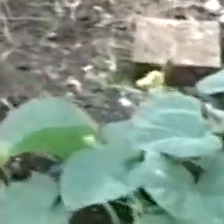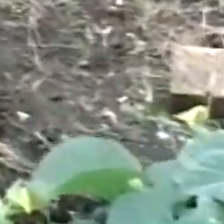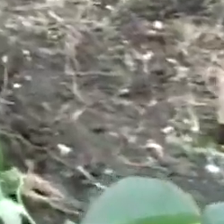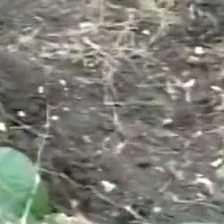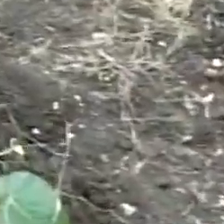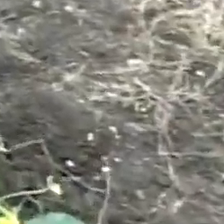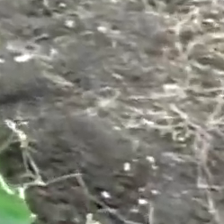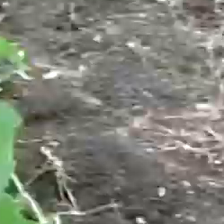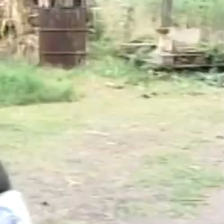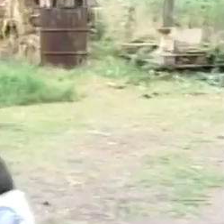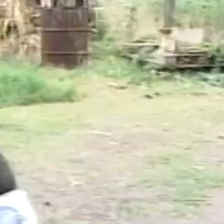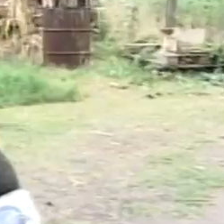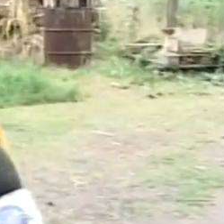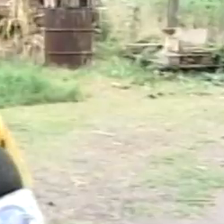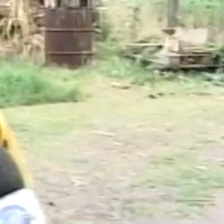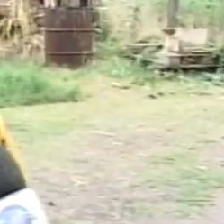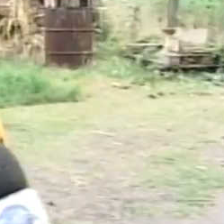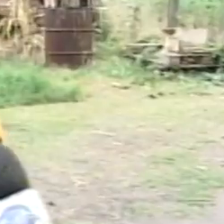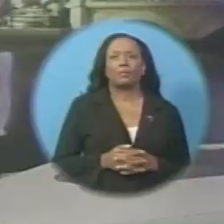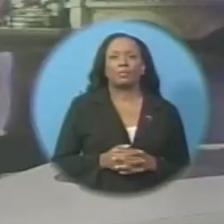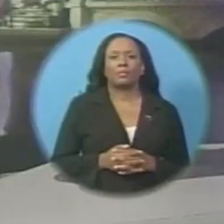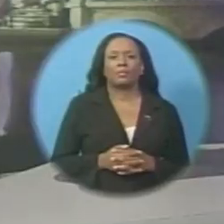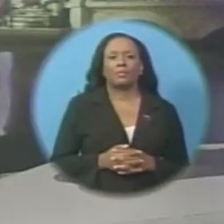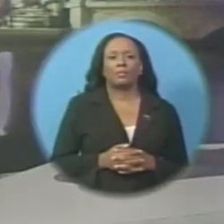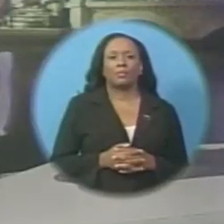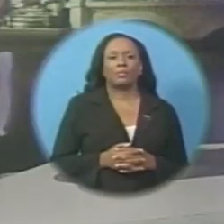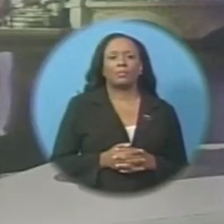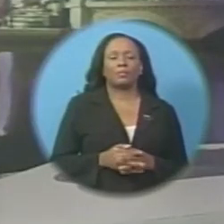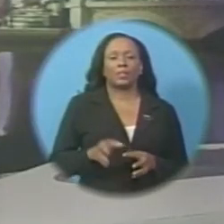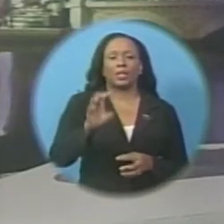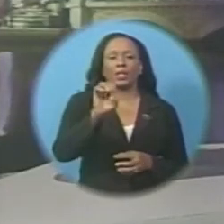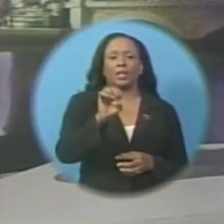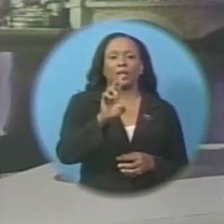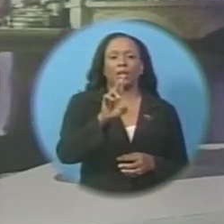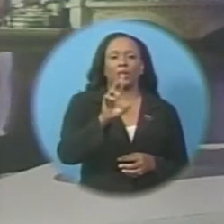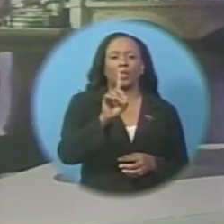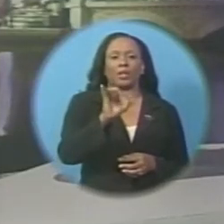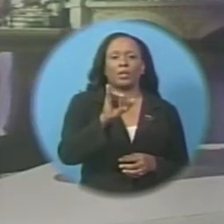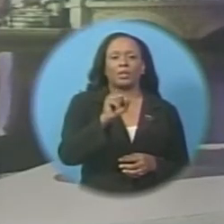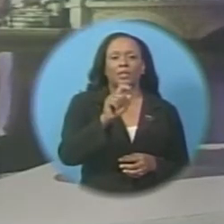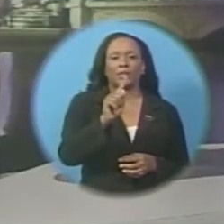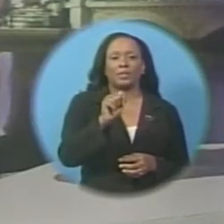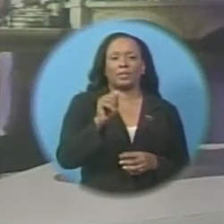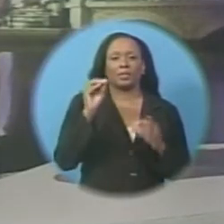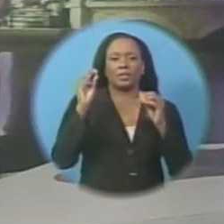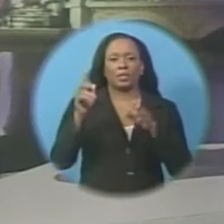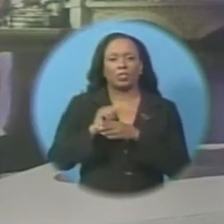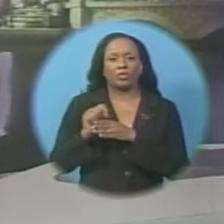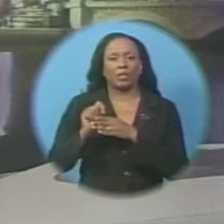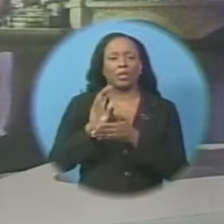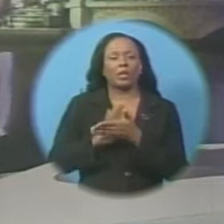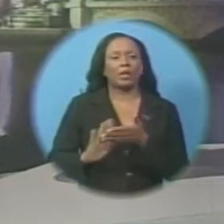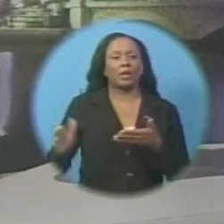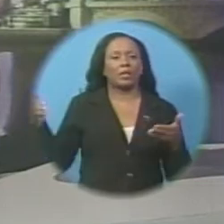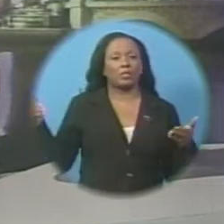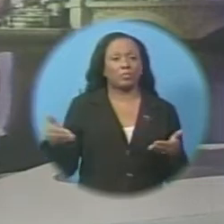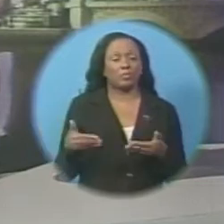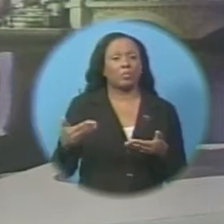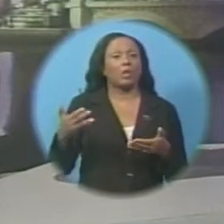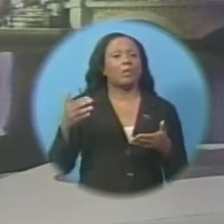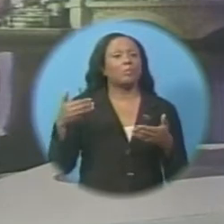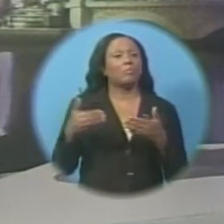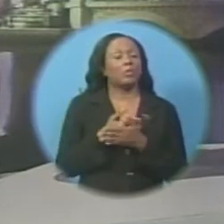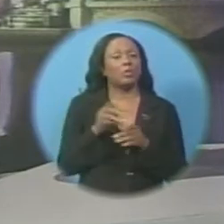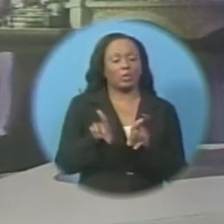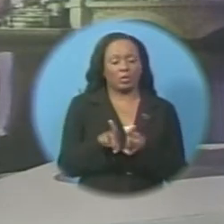So also is a good program, man. The Erdeston Teachers Training College has been commended for introducing a new